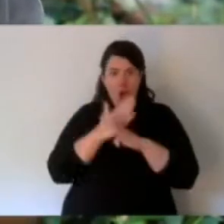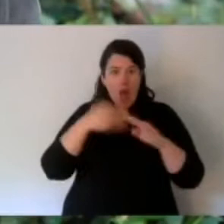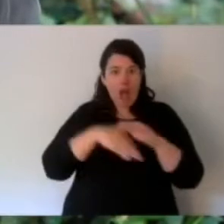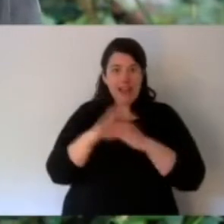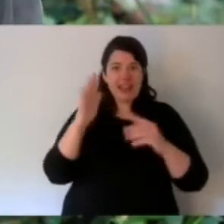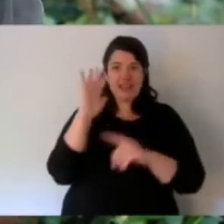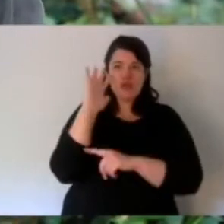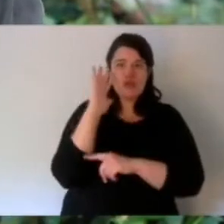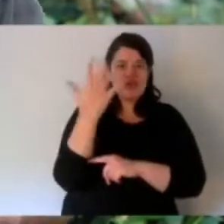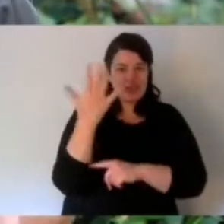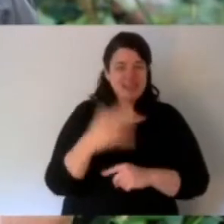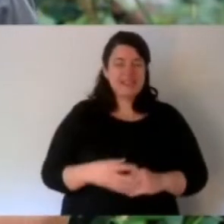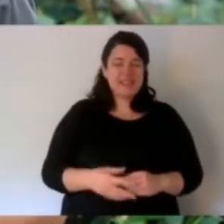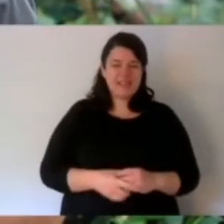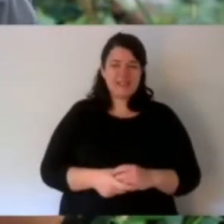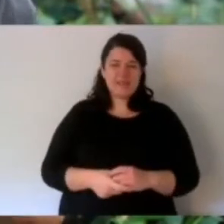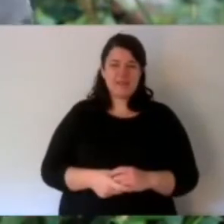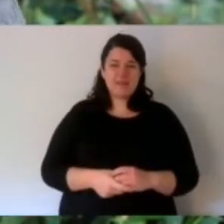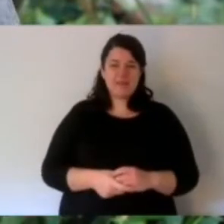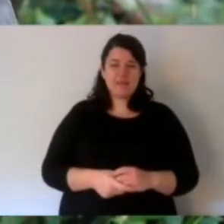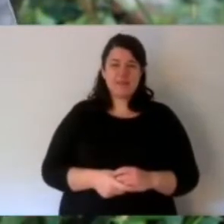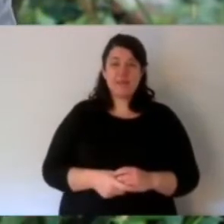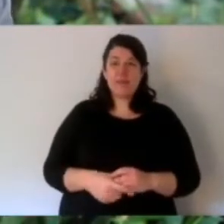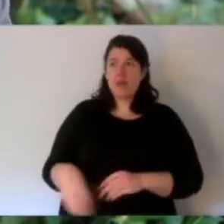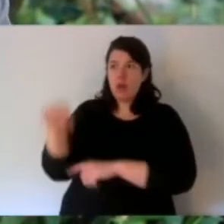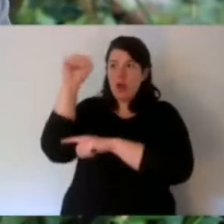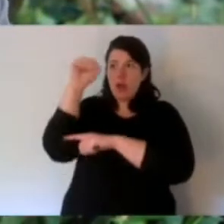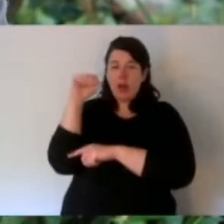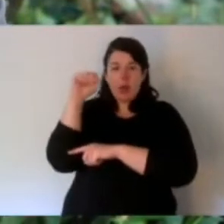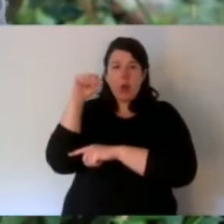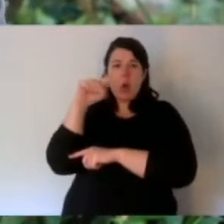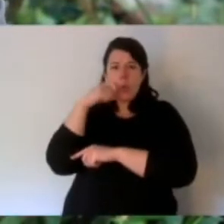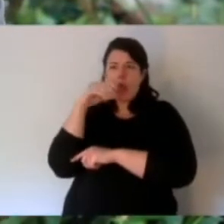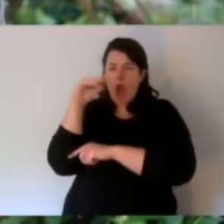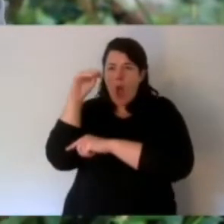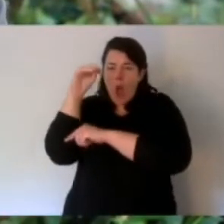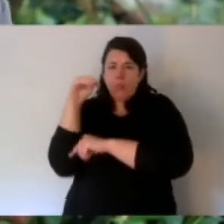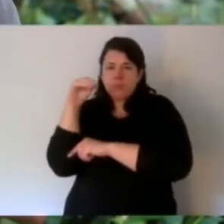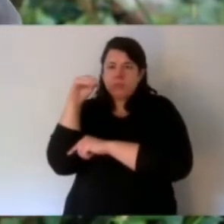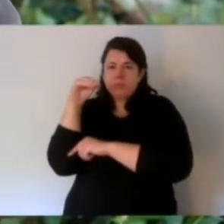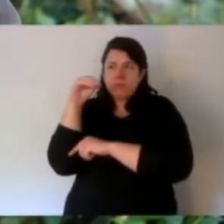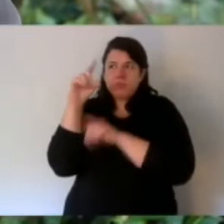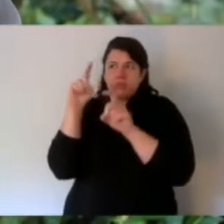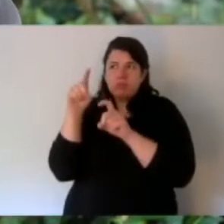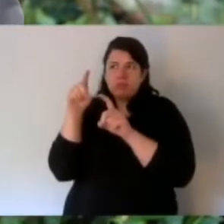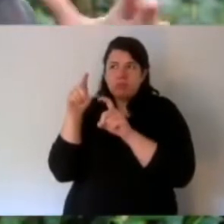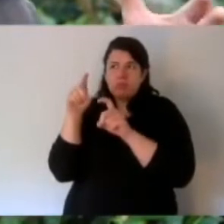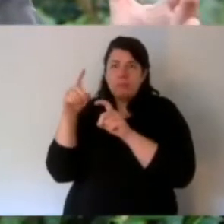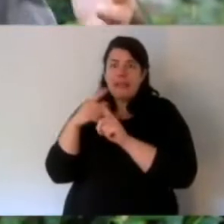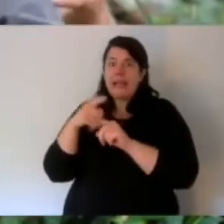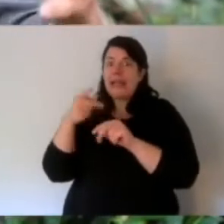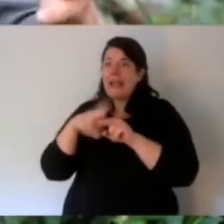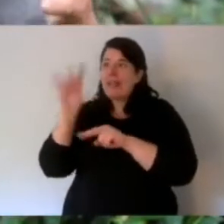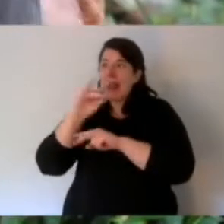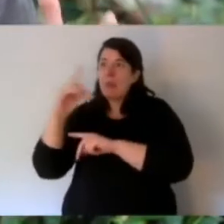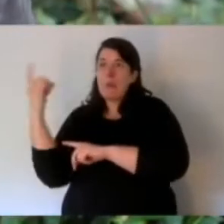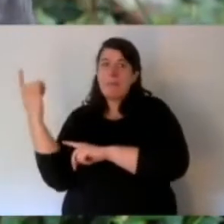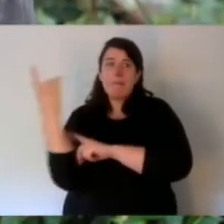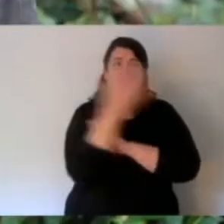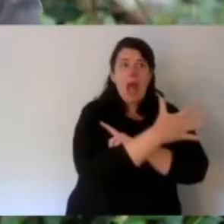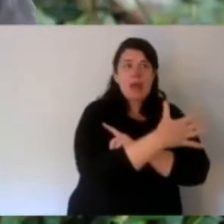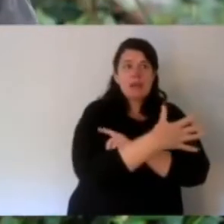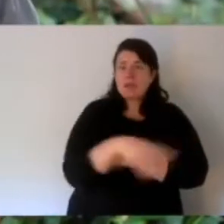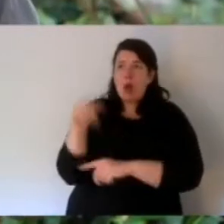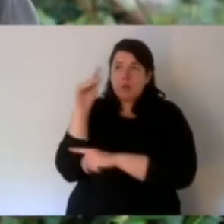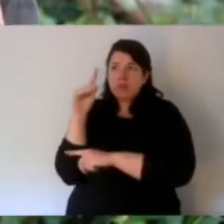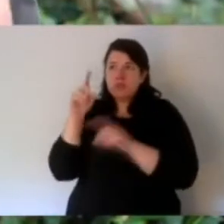Now, it might look like a subtle camouflage, but they freeze, just like this bird's doing here. And any predators that come past